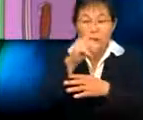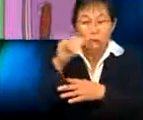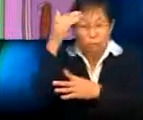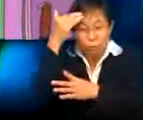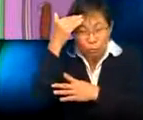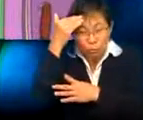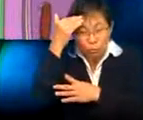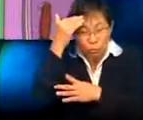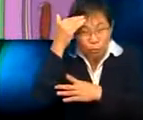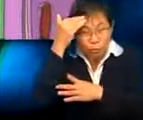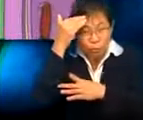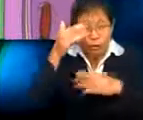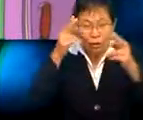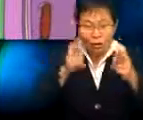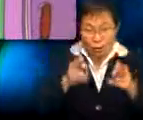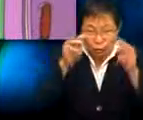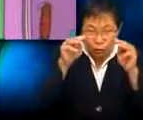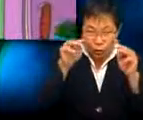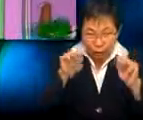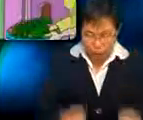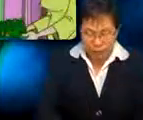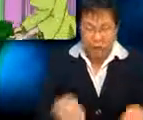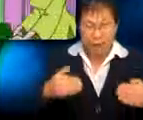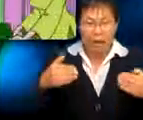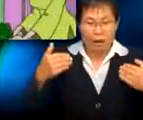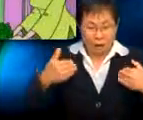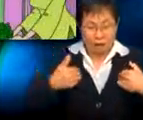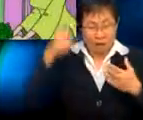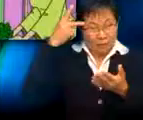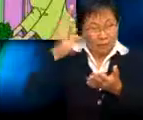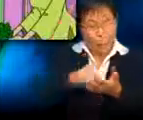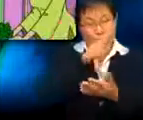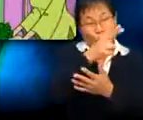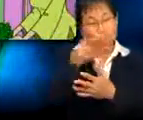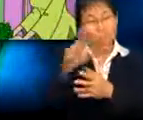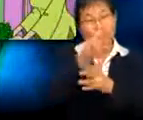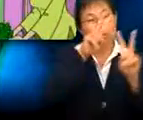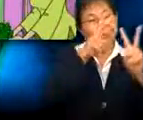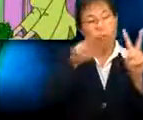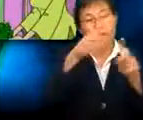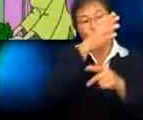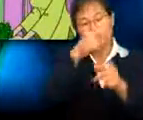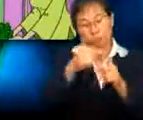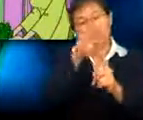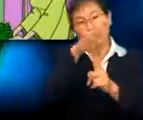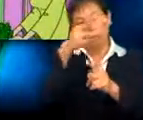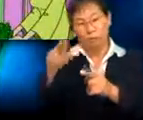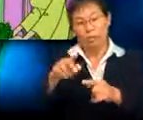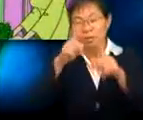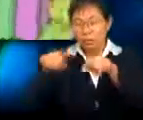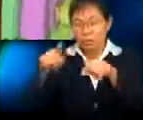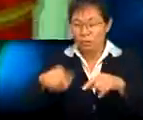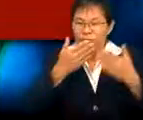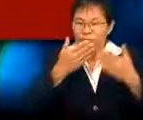Did you know that human beings can also distinguish 2,000 to 4,000 different